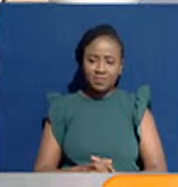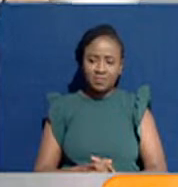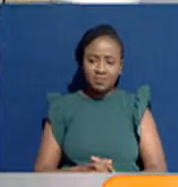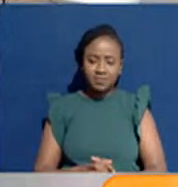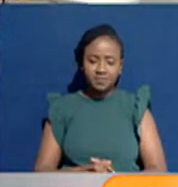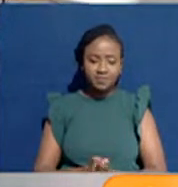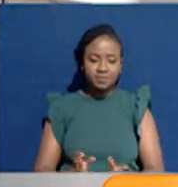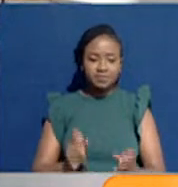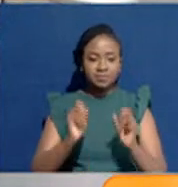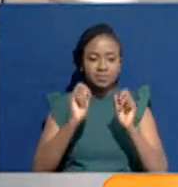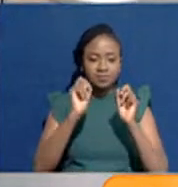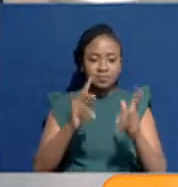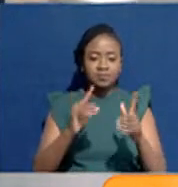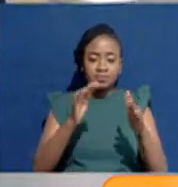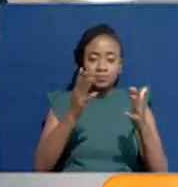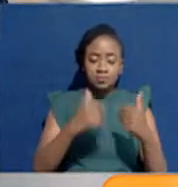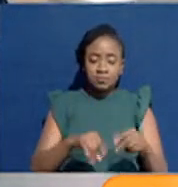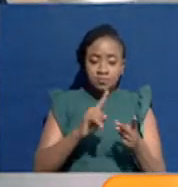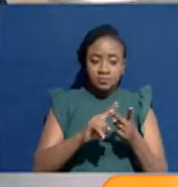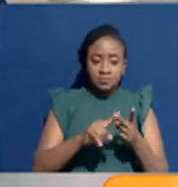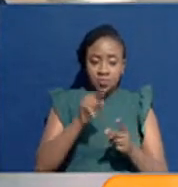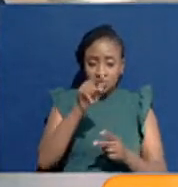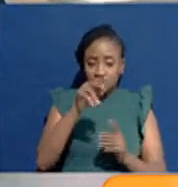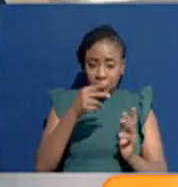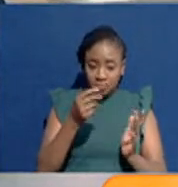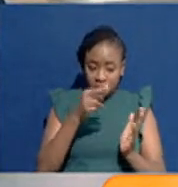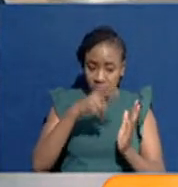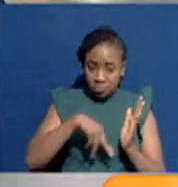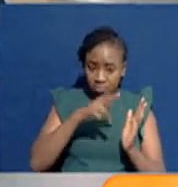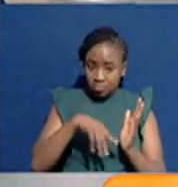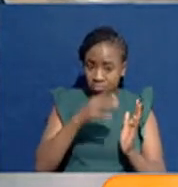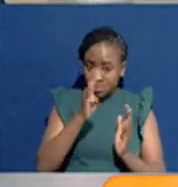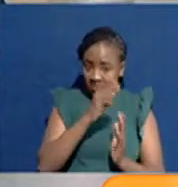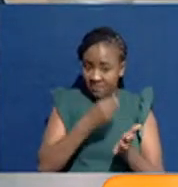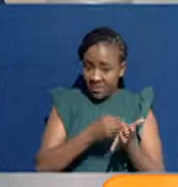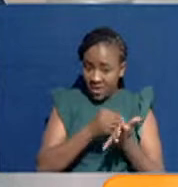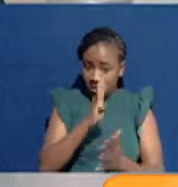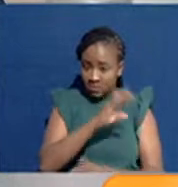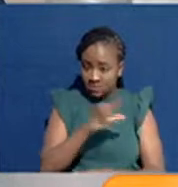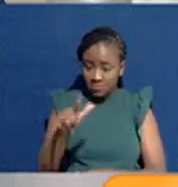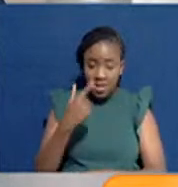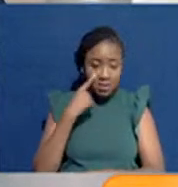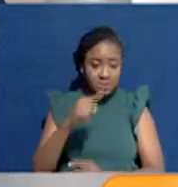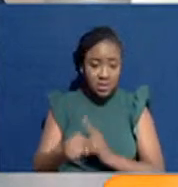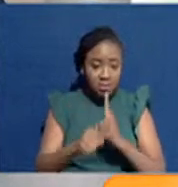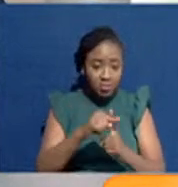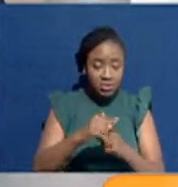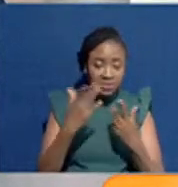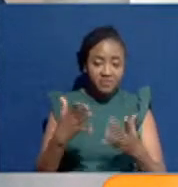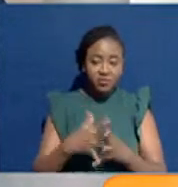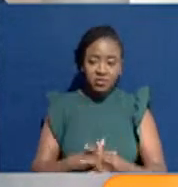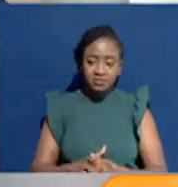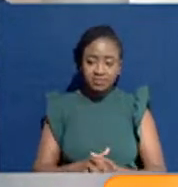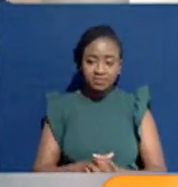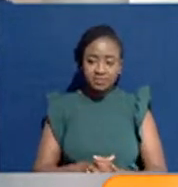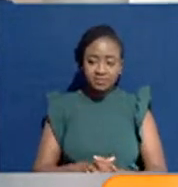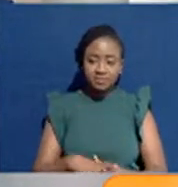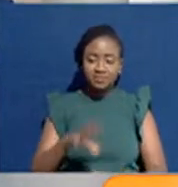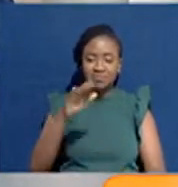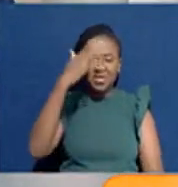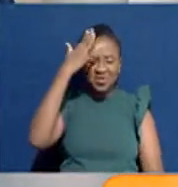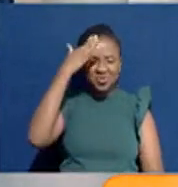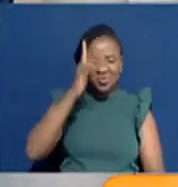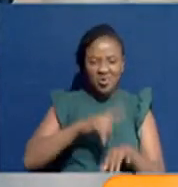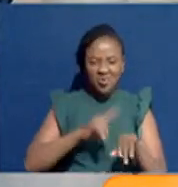so from your reading of the bill, do you see any positives? You know, Sam, when I listen to Veronica